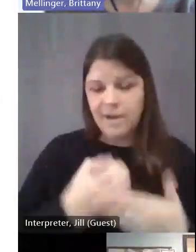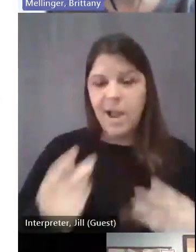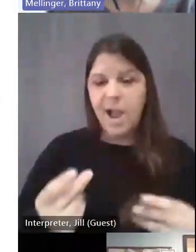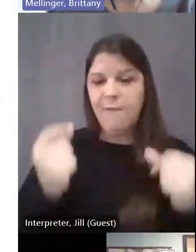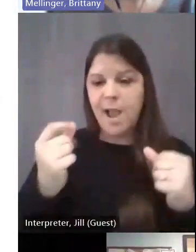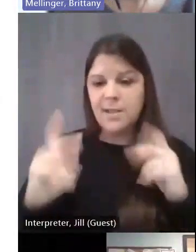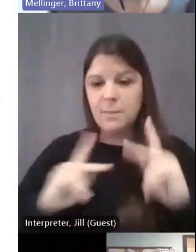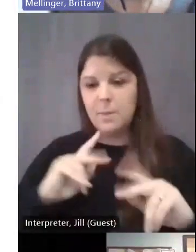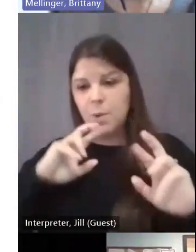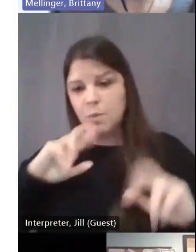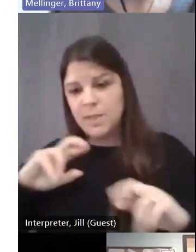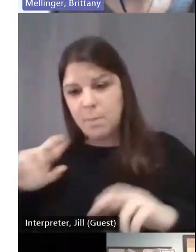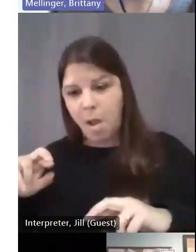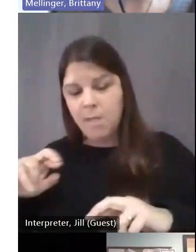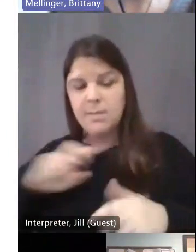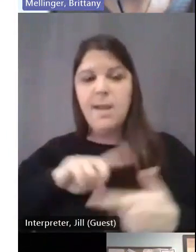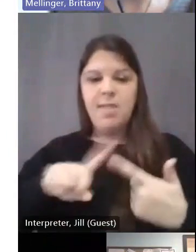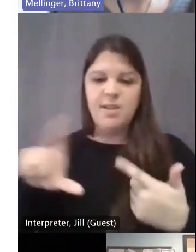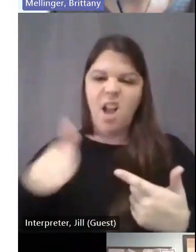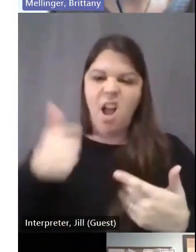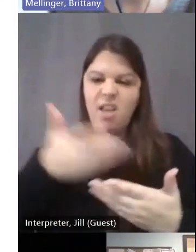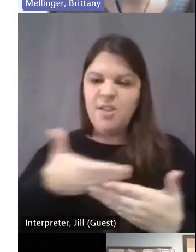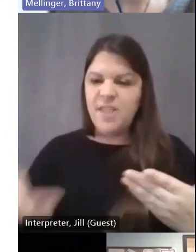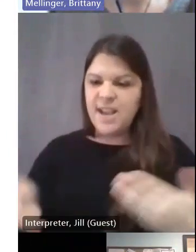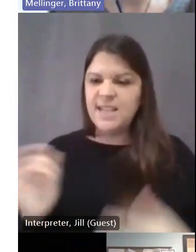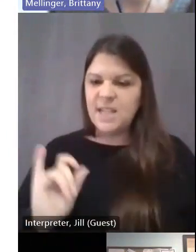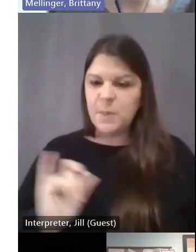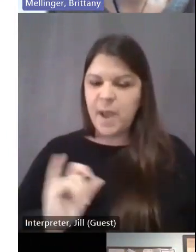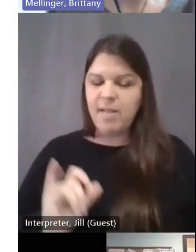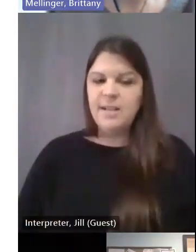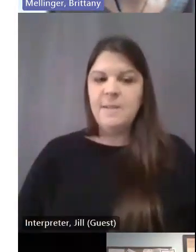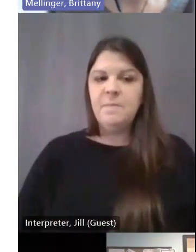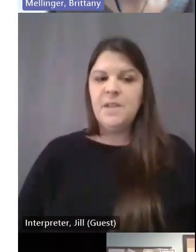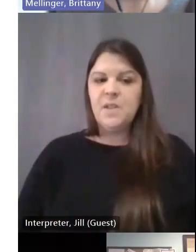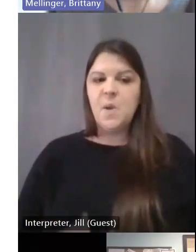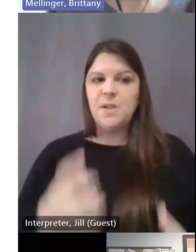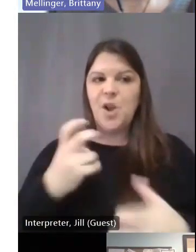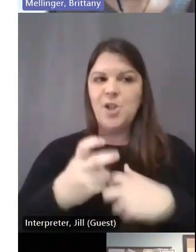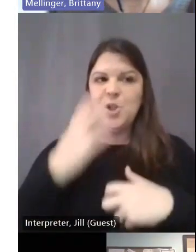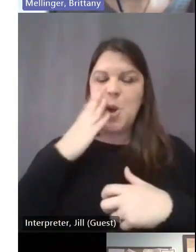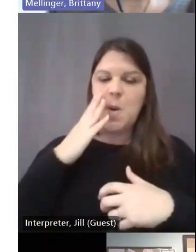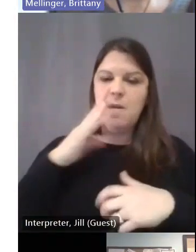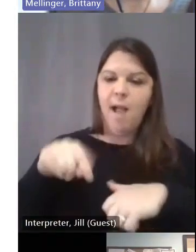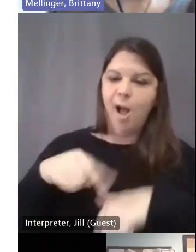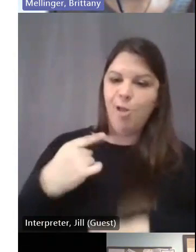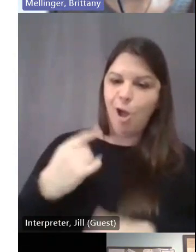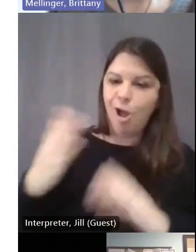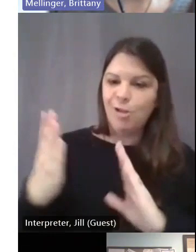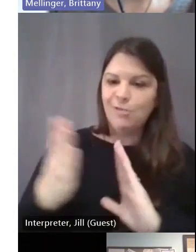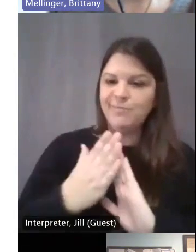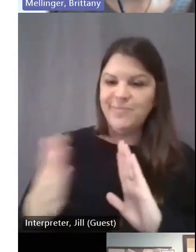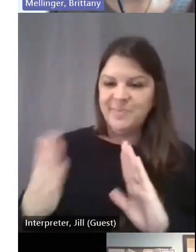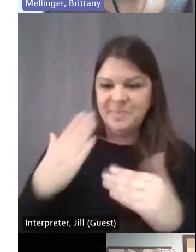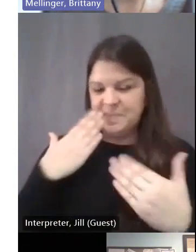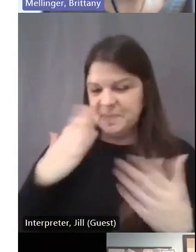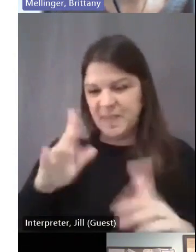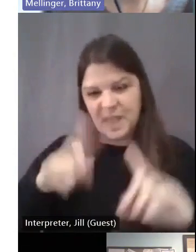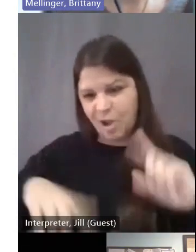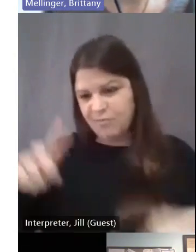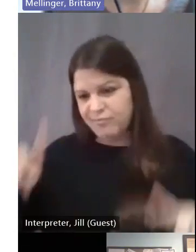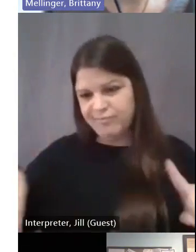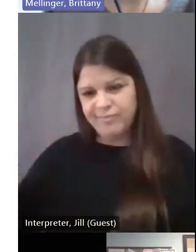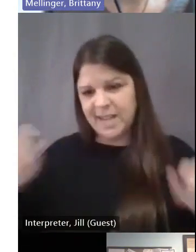people respond, as well as other factors as well. So it's hard to provide an estimate of how long any specific